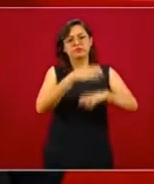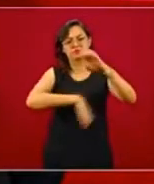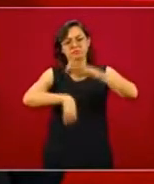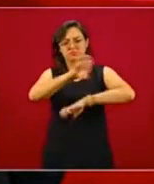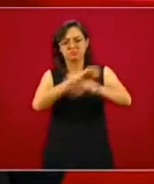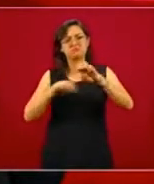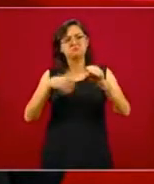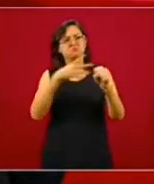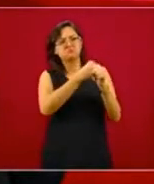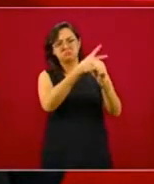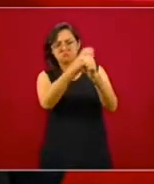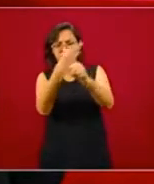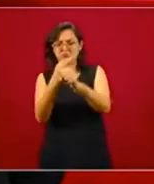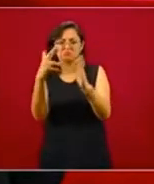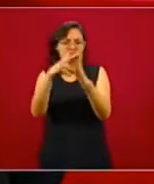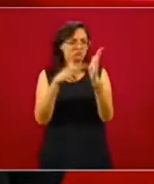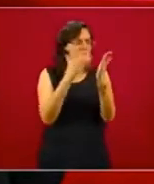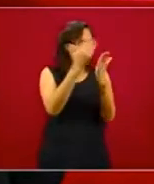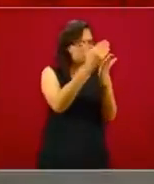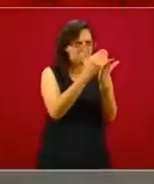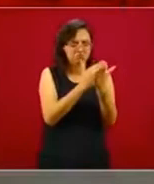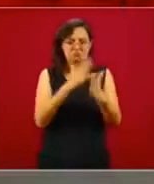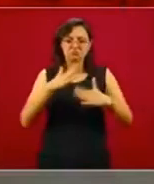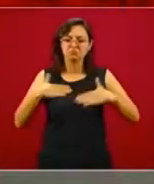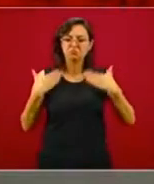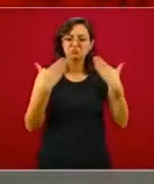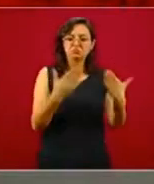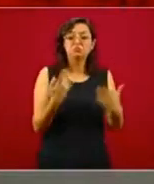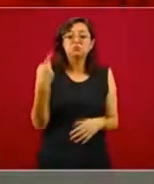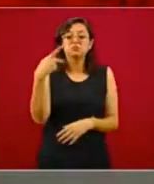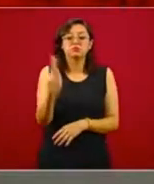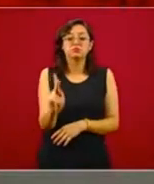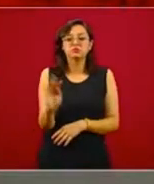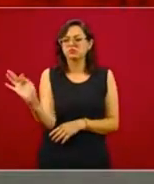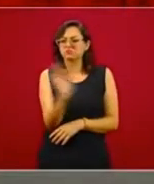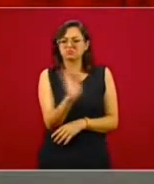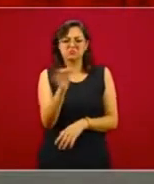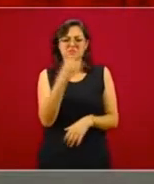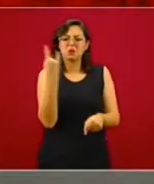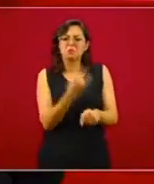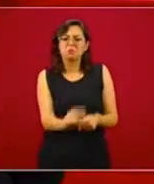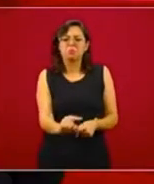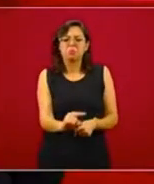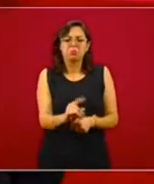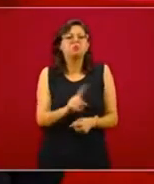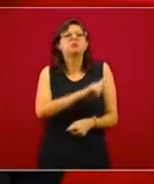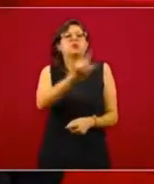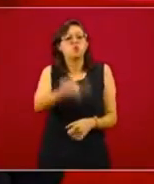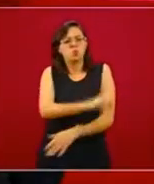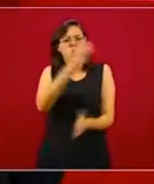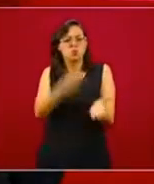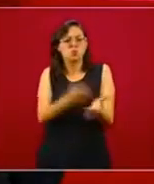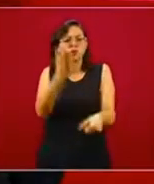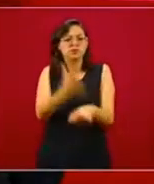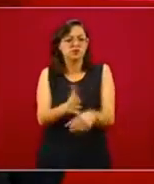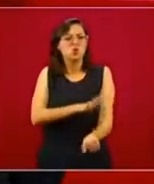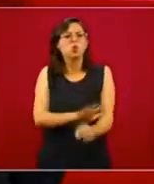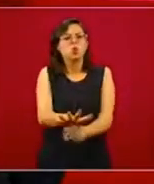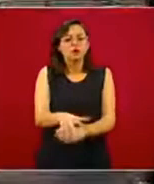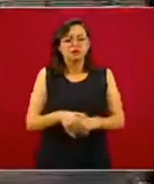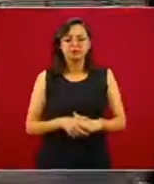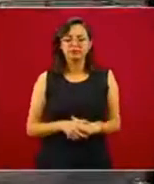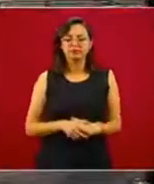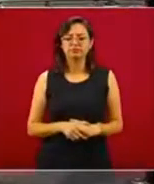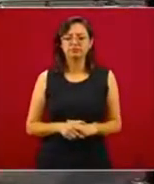that you rely on the protocols of sanitizing and cleaning, and